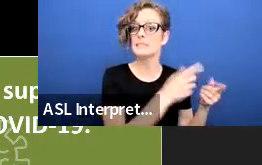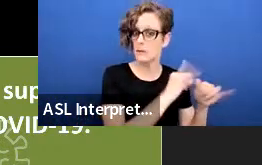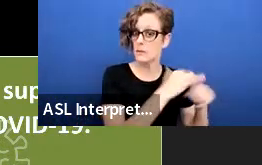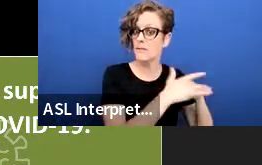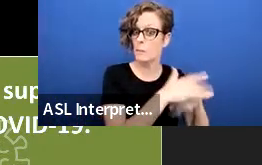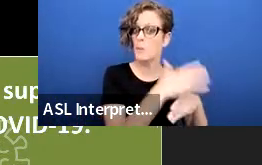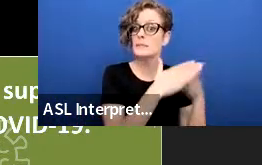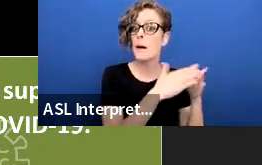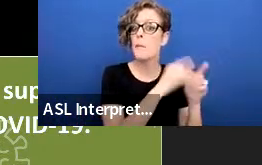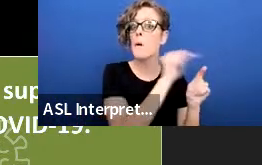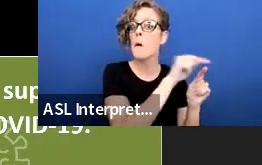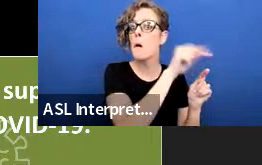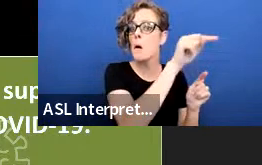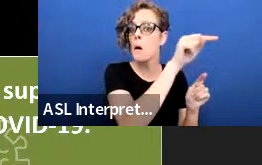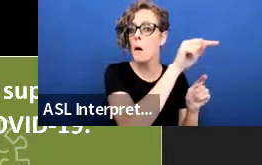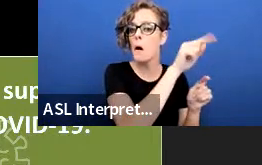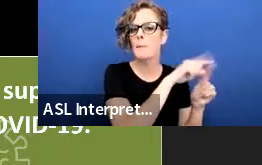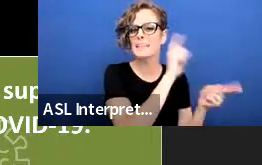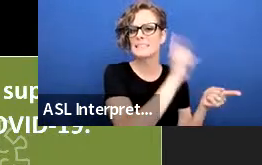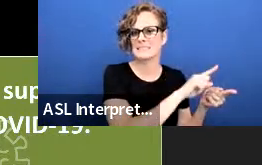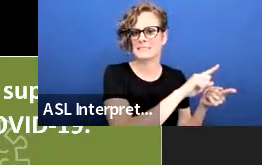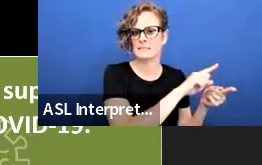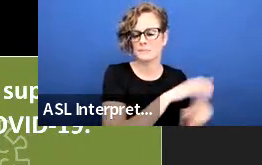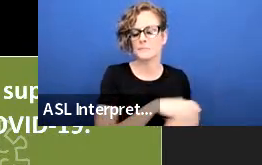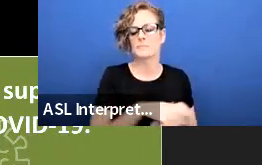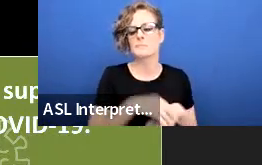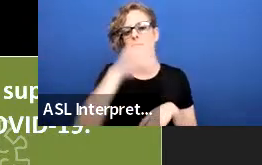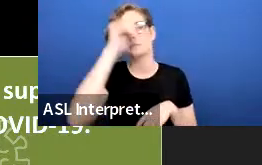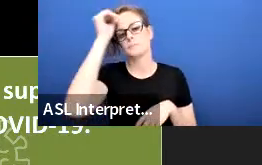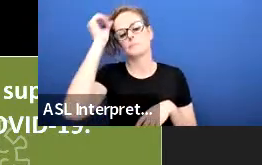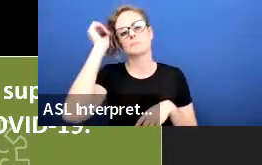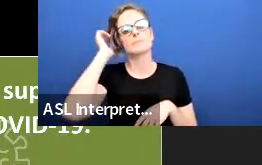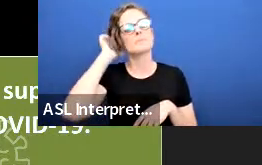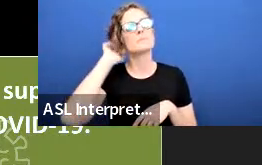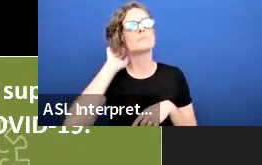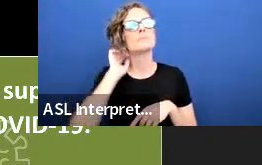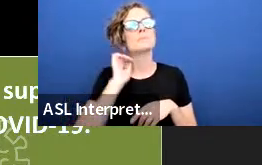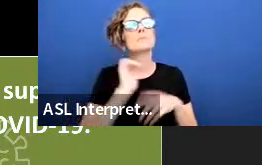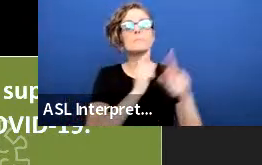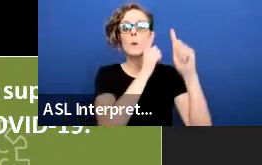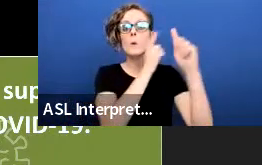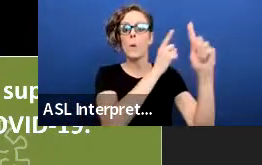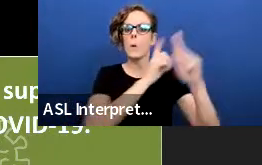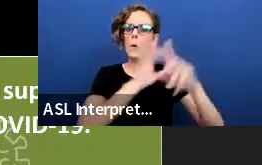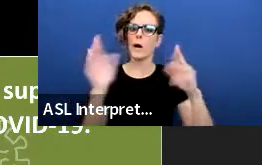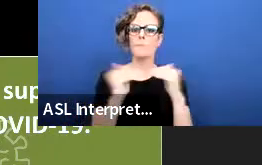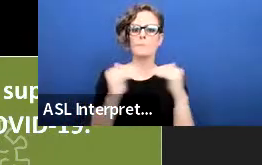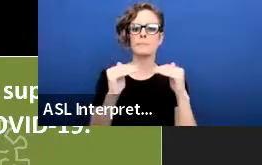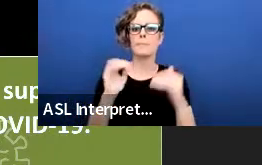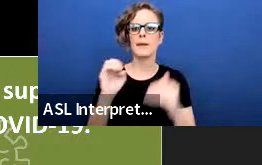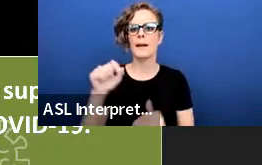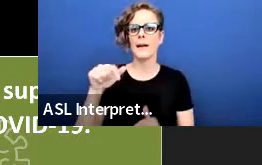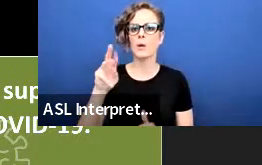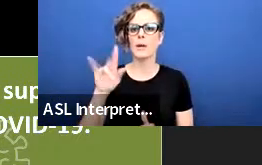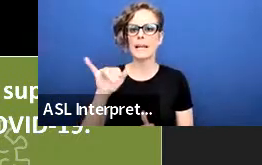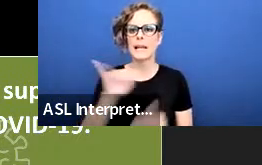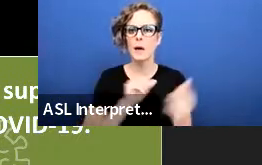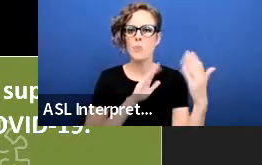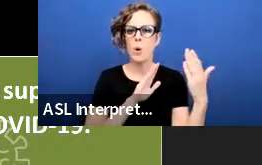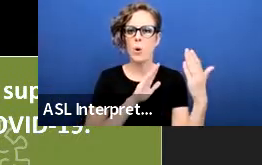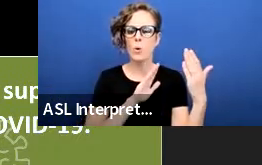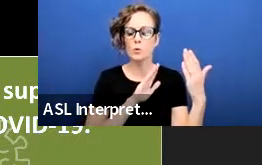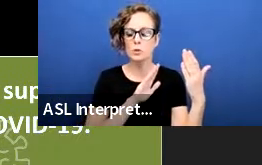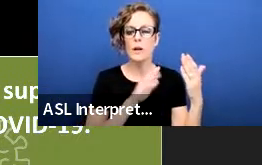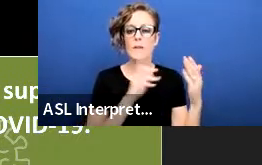sites. But we do really want to maintain an equity approach. So we really want to make sure that where there's low